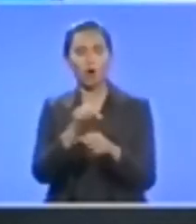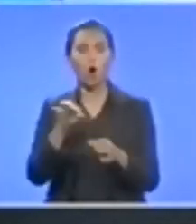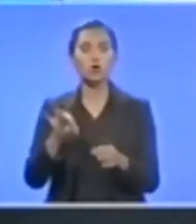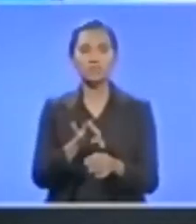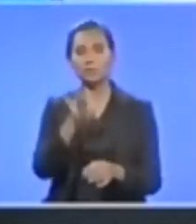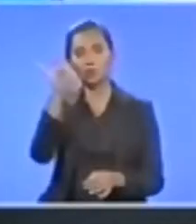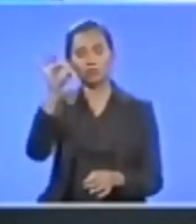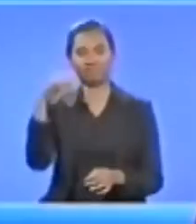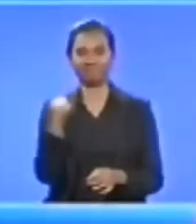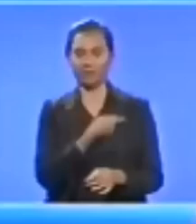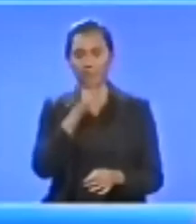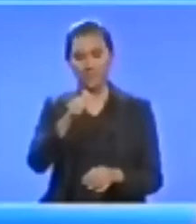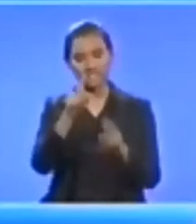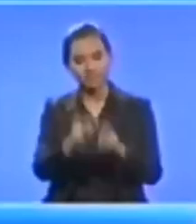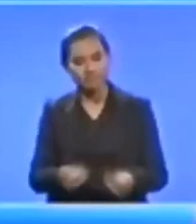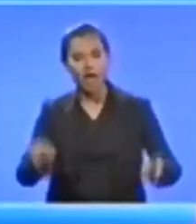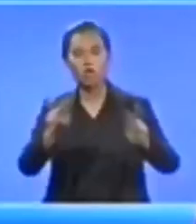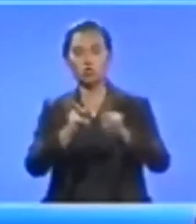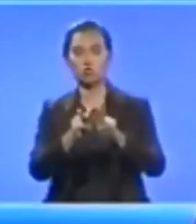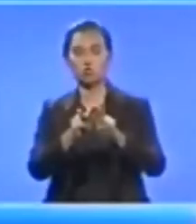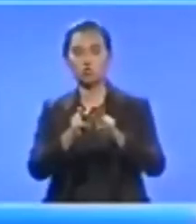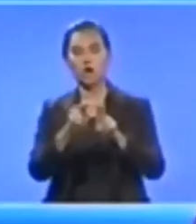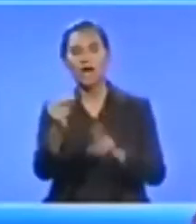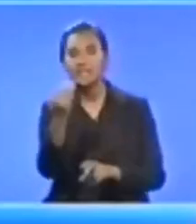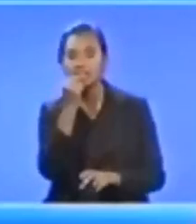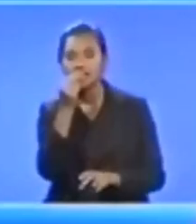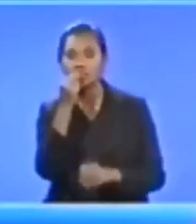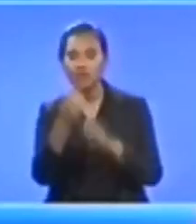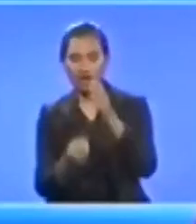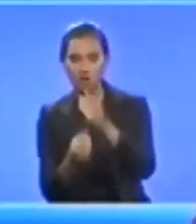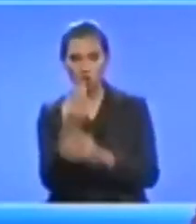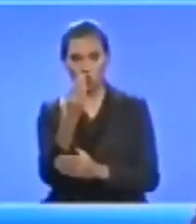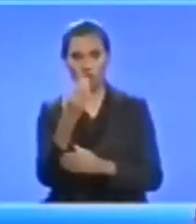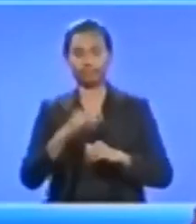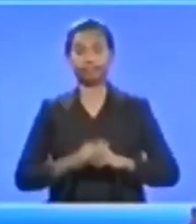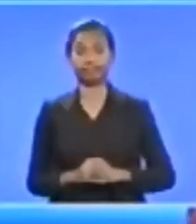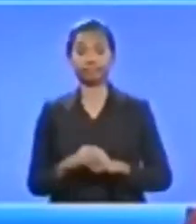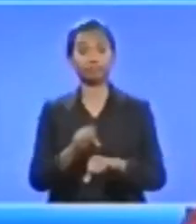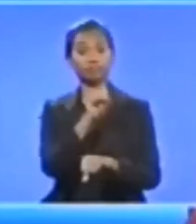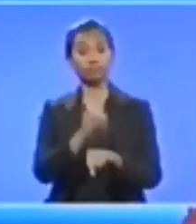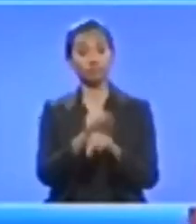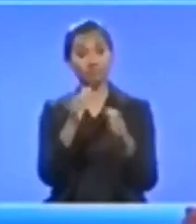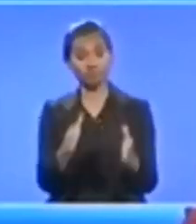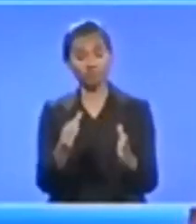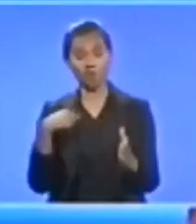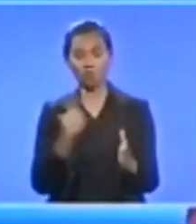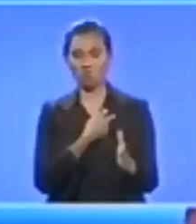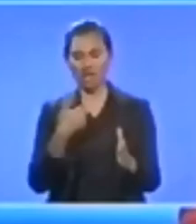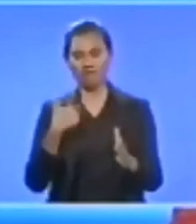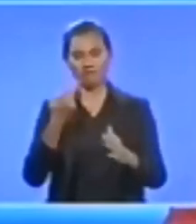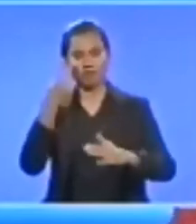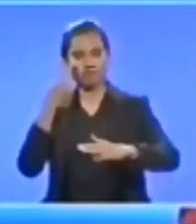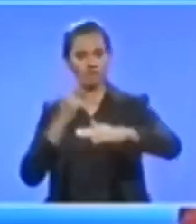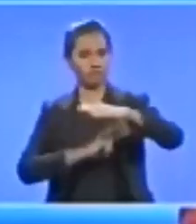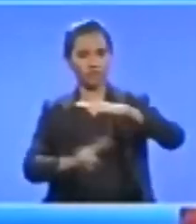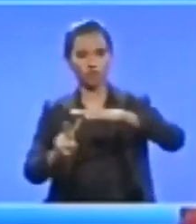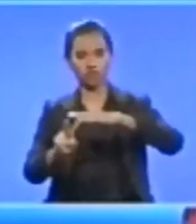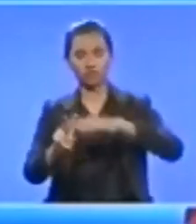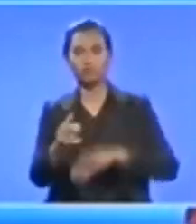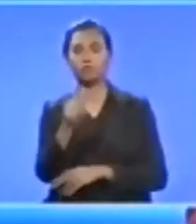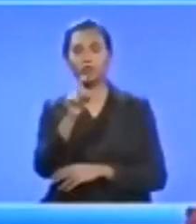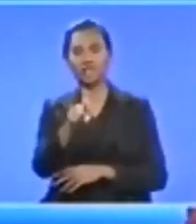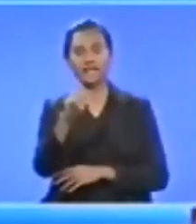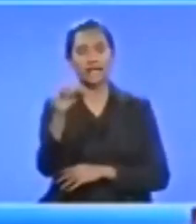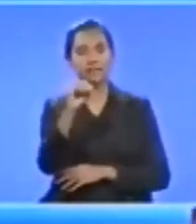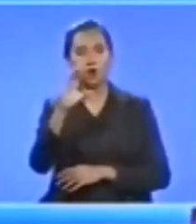Fellow Singaporeans, we have a compelling vision to build a democratic society based on